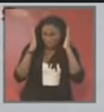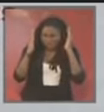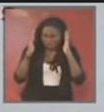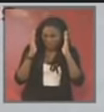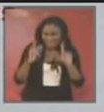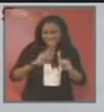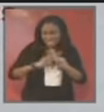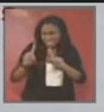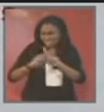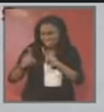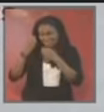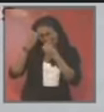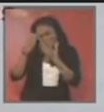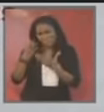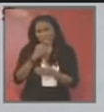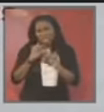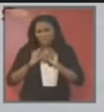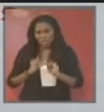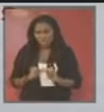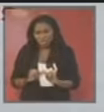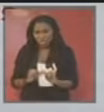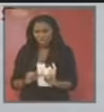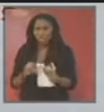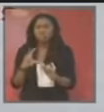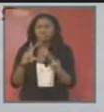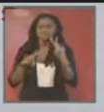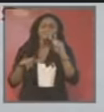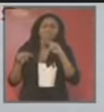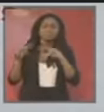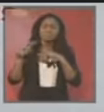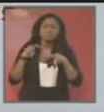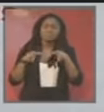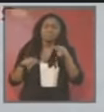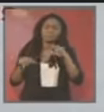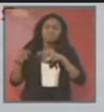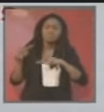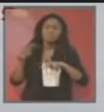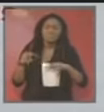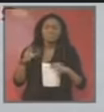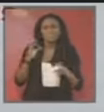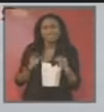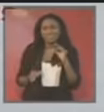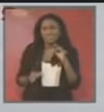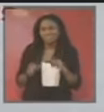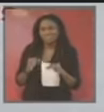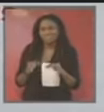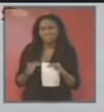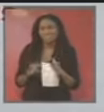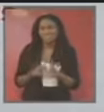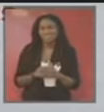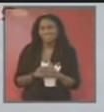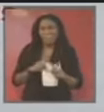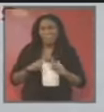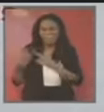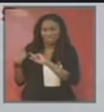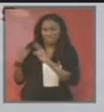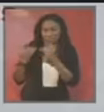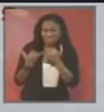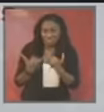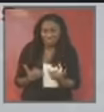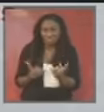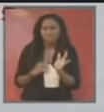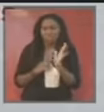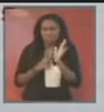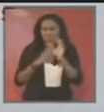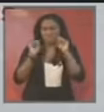studies, and we do continue to monitor whether there are differences in outcomes by ethnic group. So far, the safety profile has indicated it